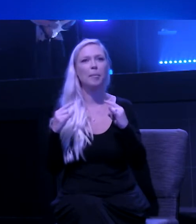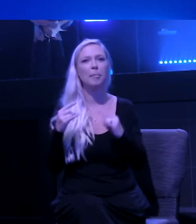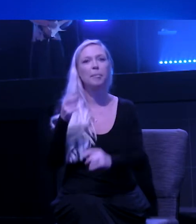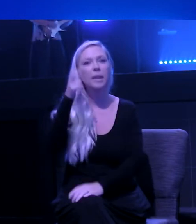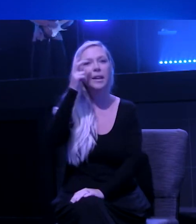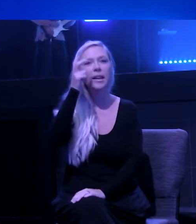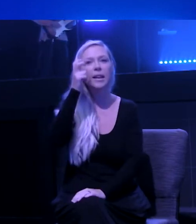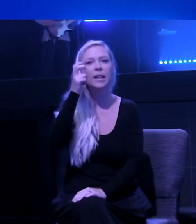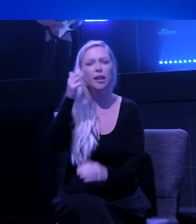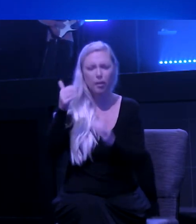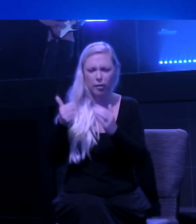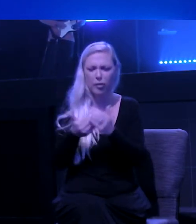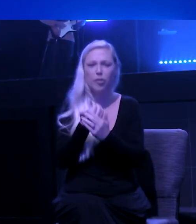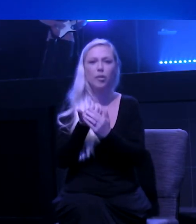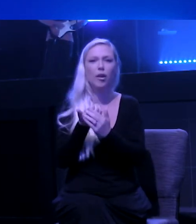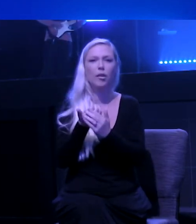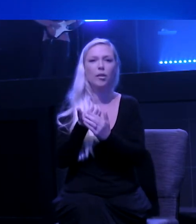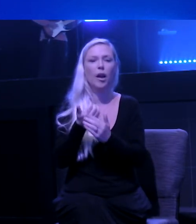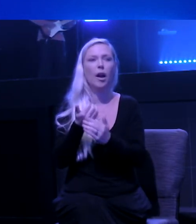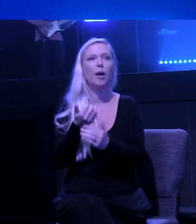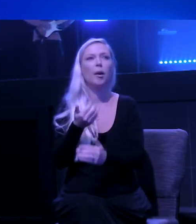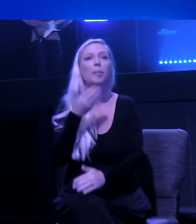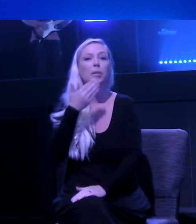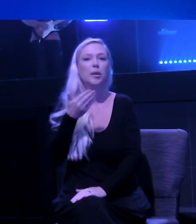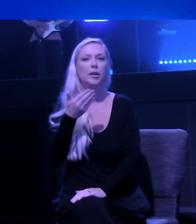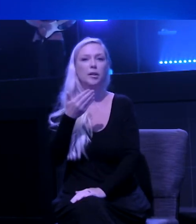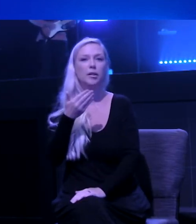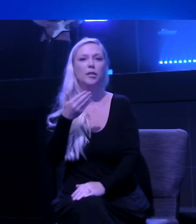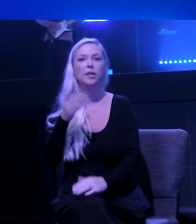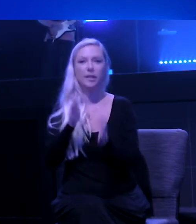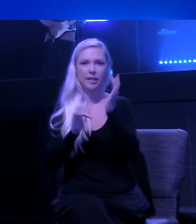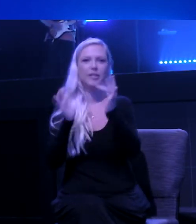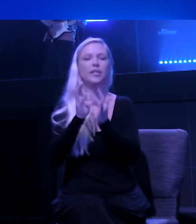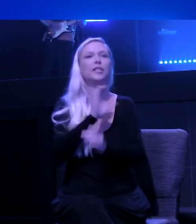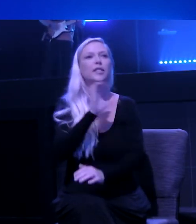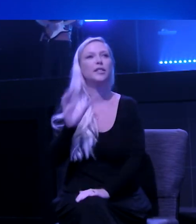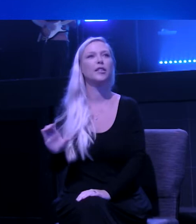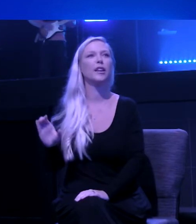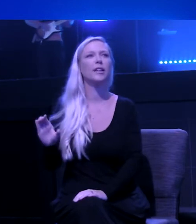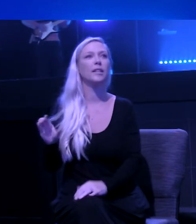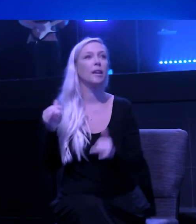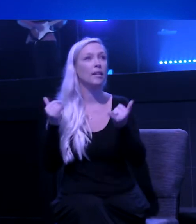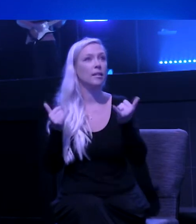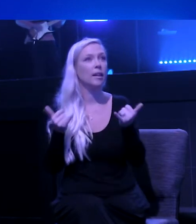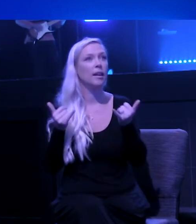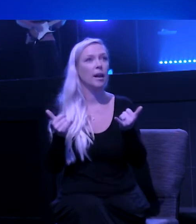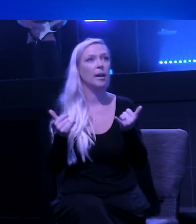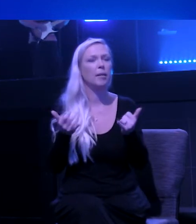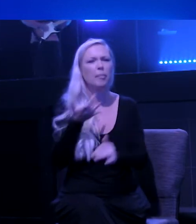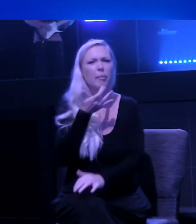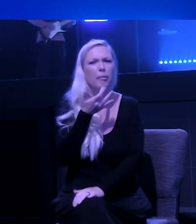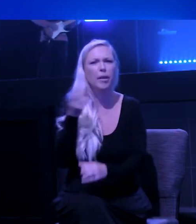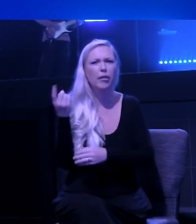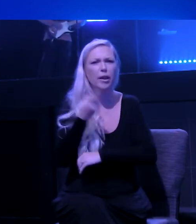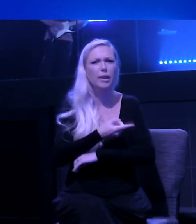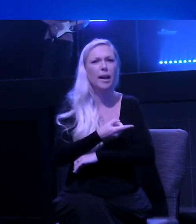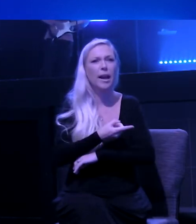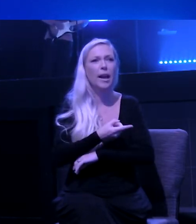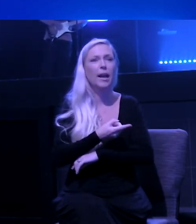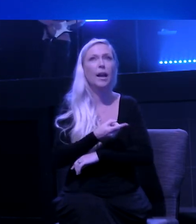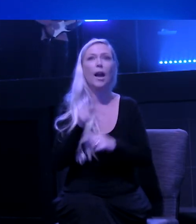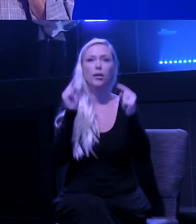of Jesus Christ, all right? So all that information at the glass wall. Today is one of our favorite days at Community. It's